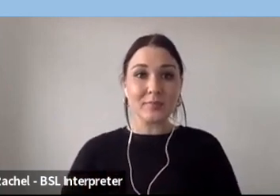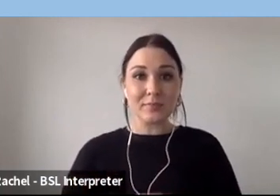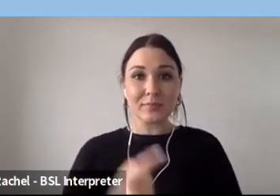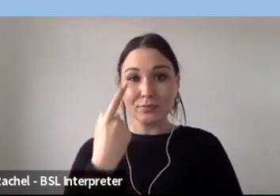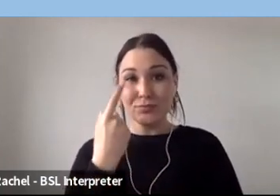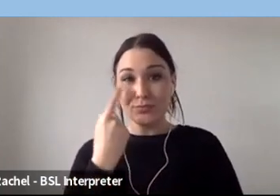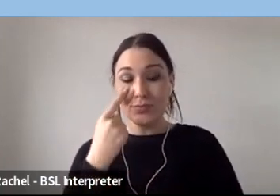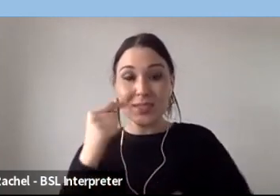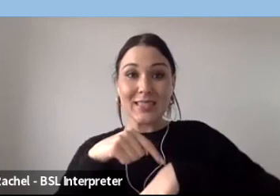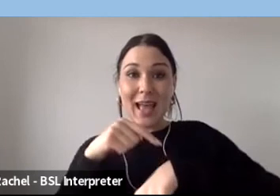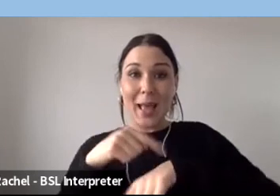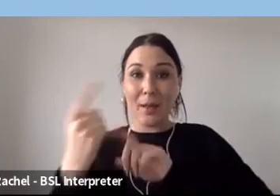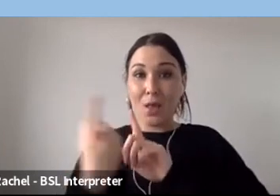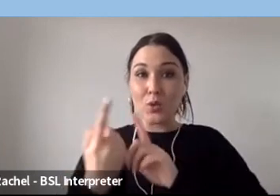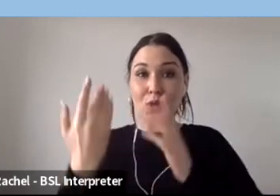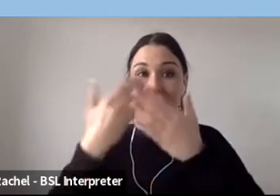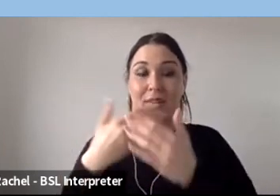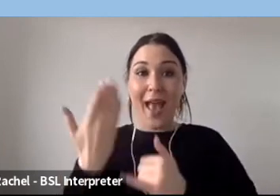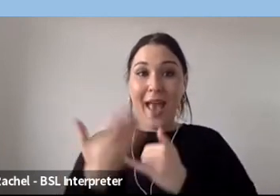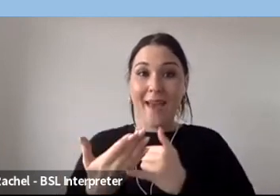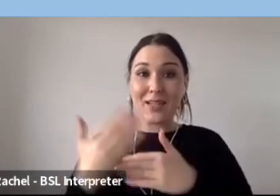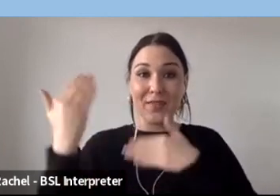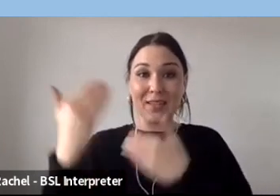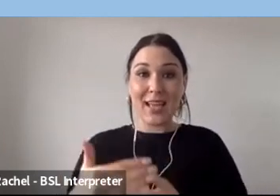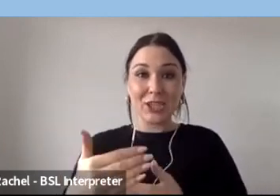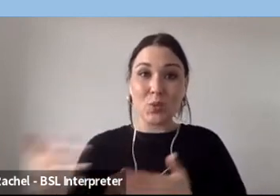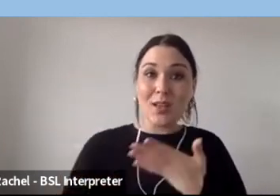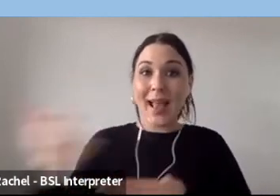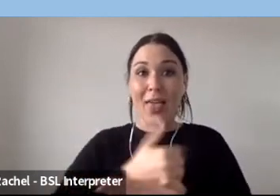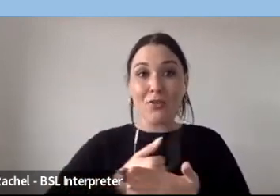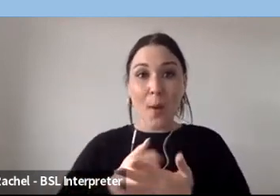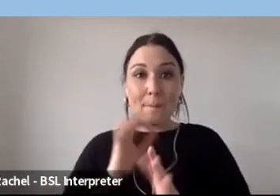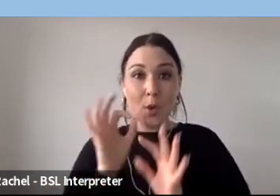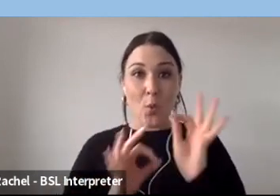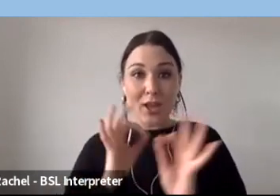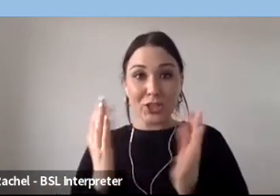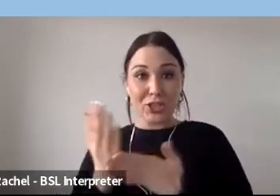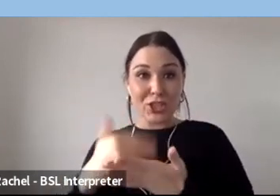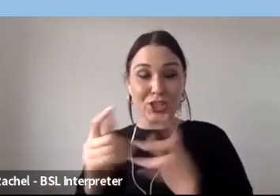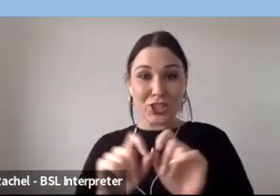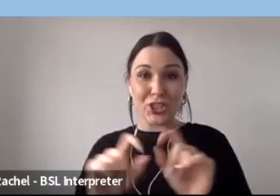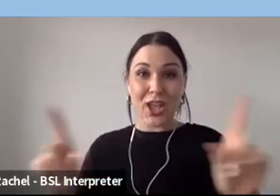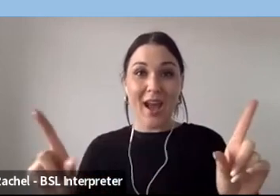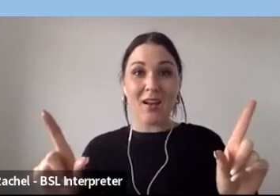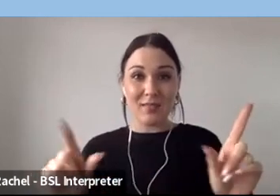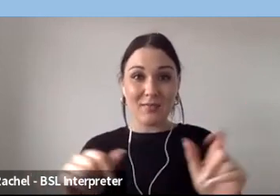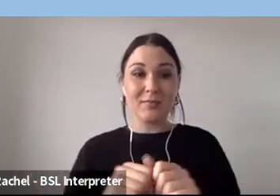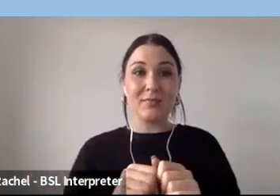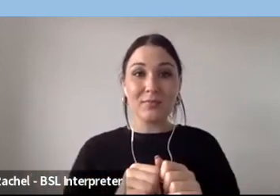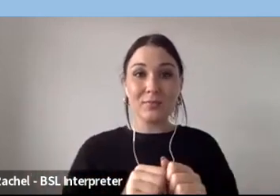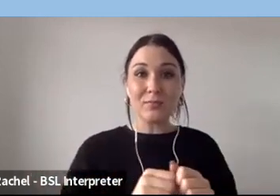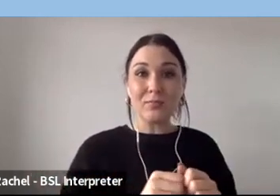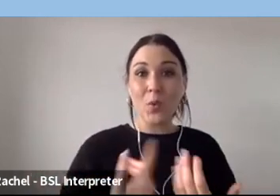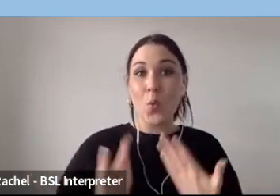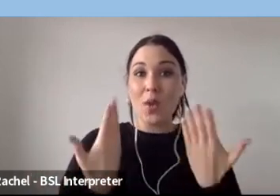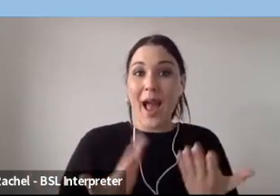close to the end of the session, but like I said, we'll gather up the questions and share them amongst our panel who've kindly agreed to